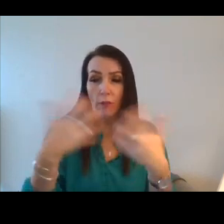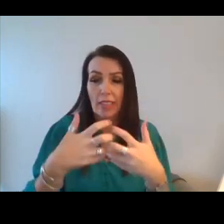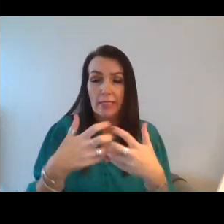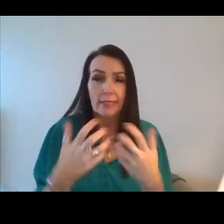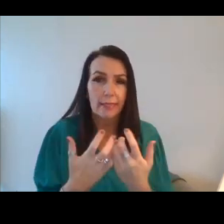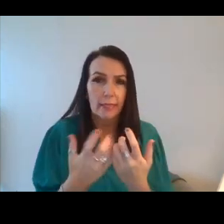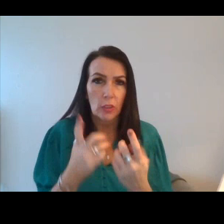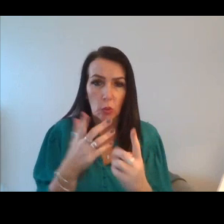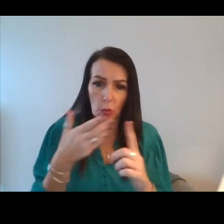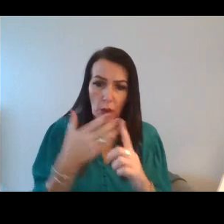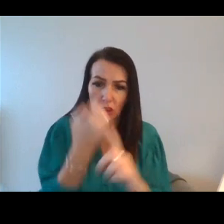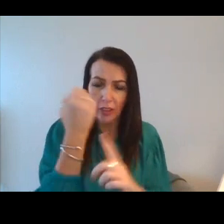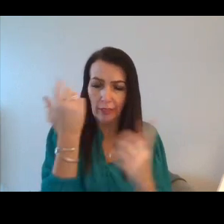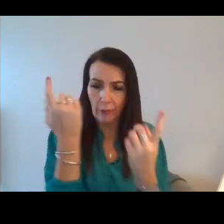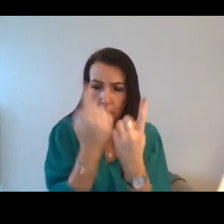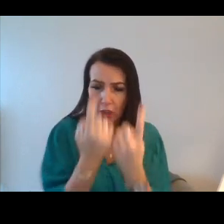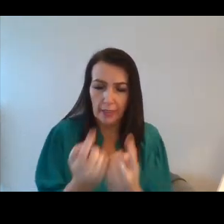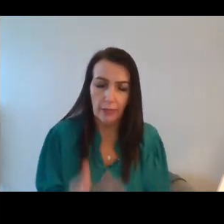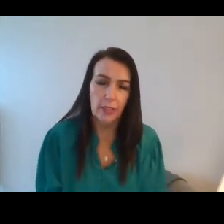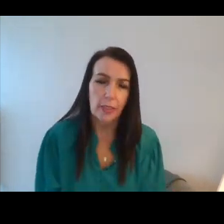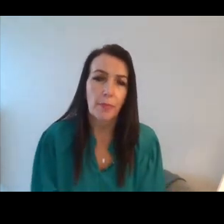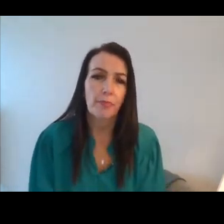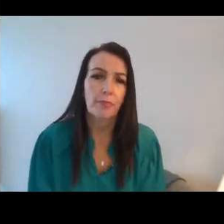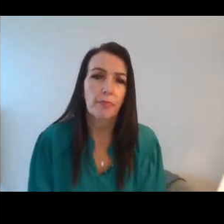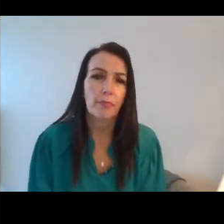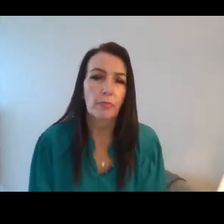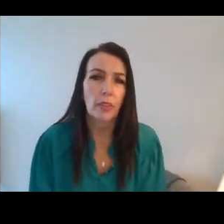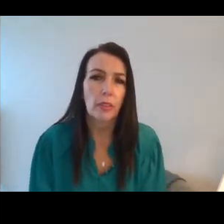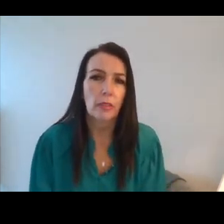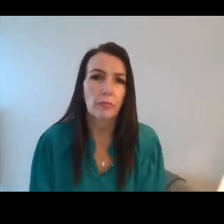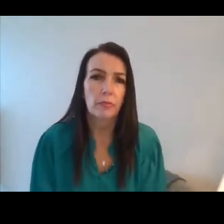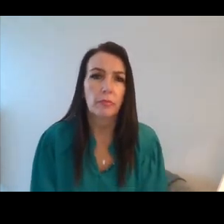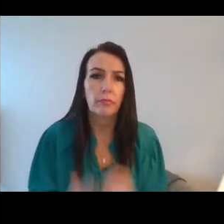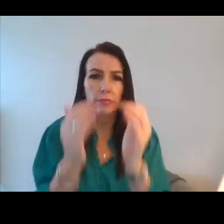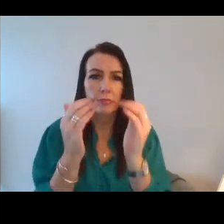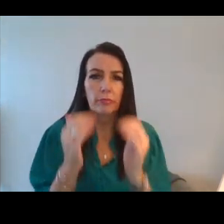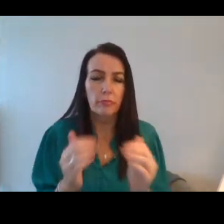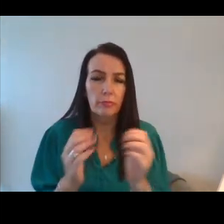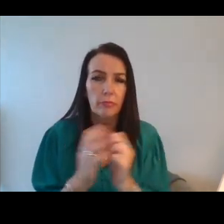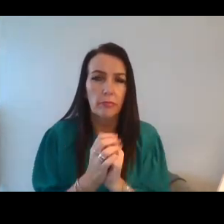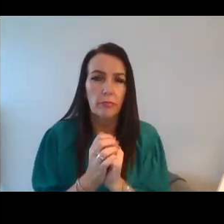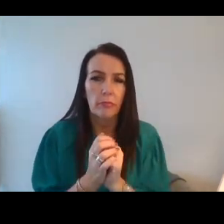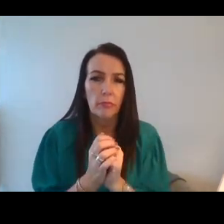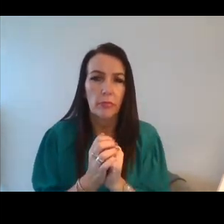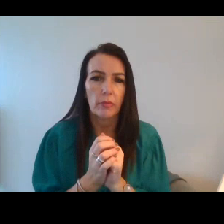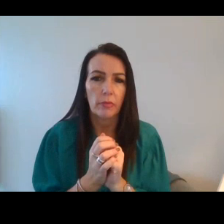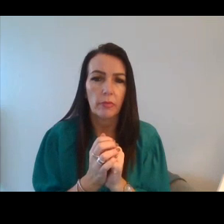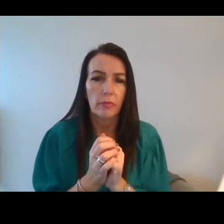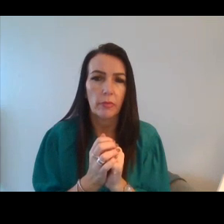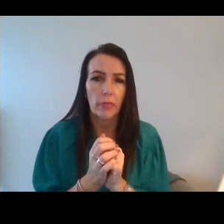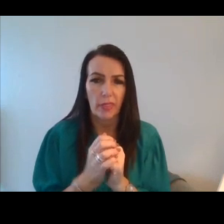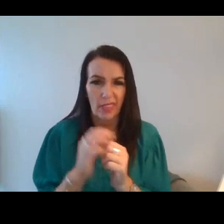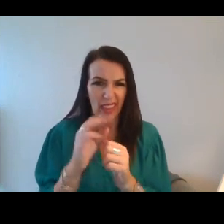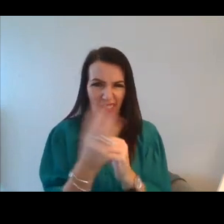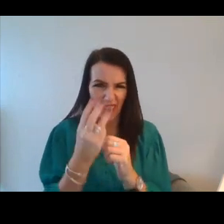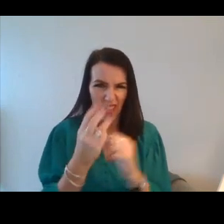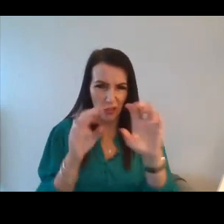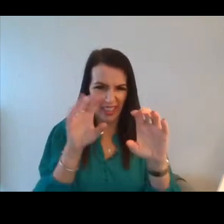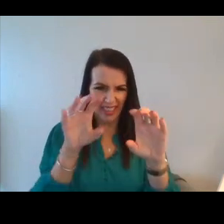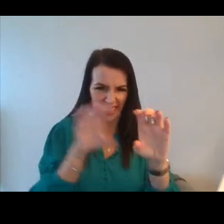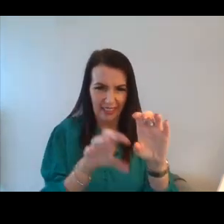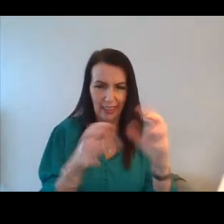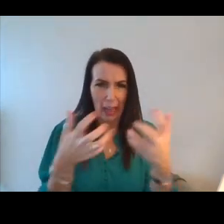multiple objectives. We then come down to that little cluster kind of 3 down the bottom there, about how do we